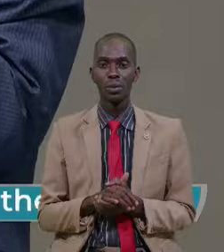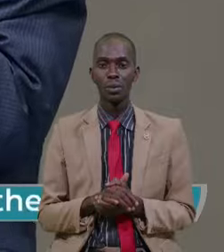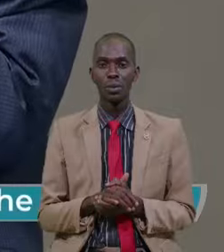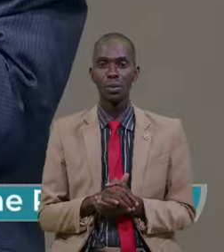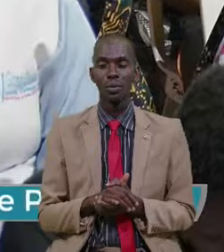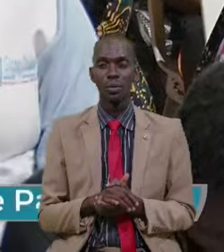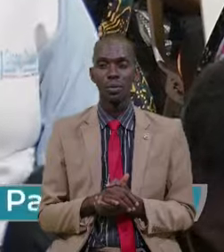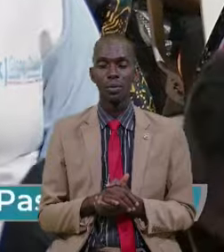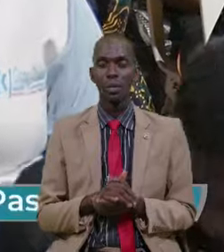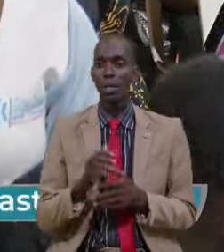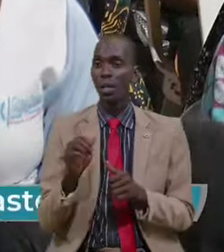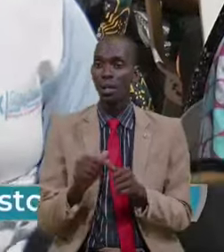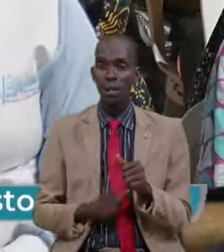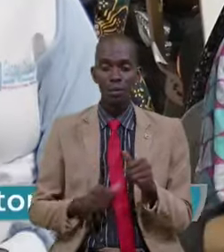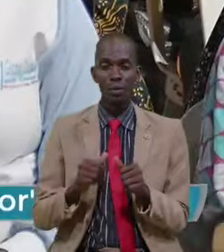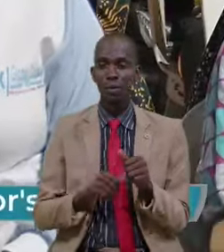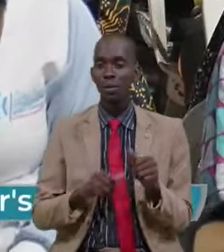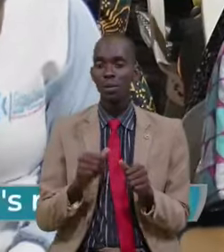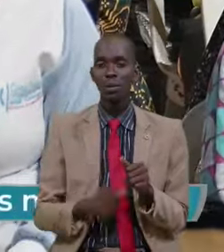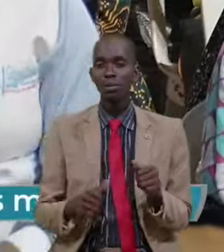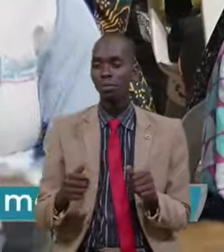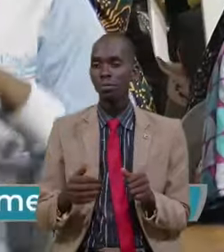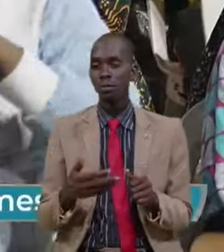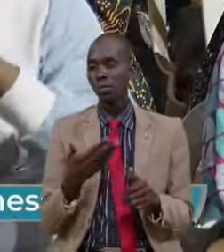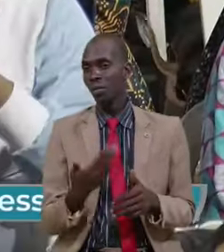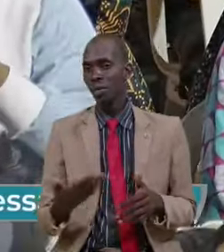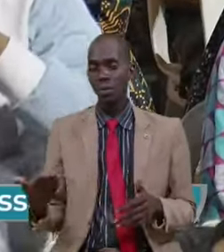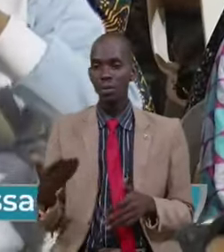Every evil thing will be taken away.